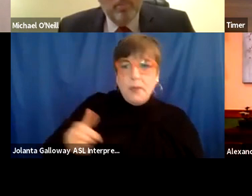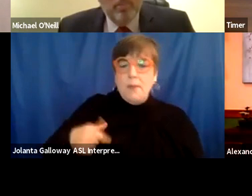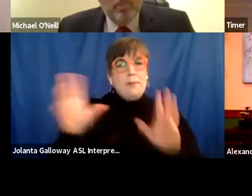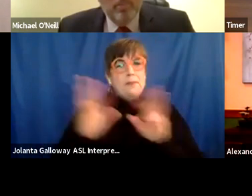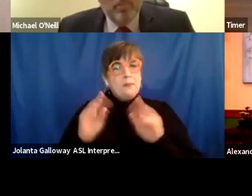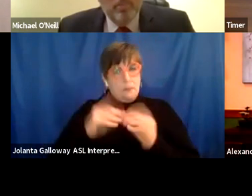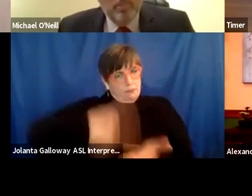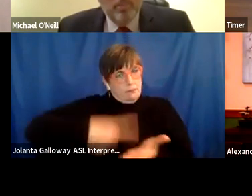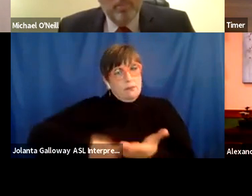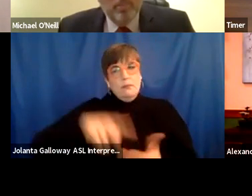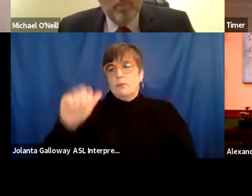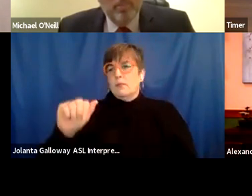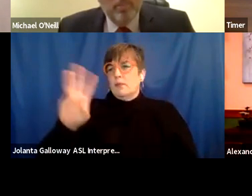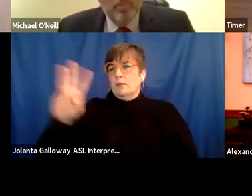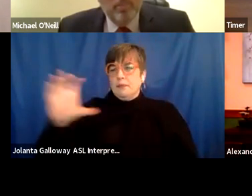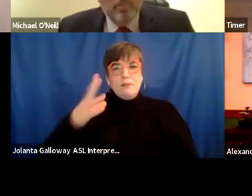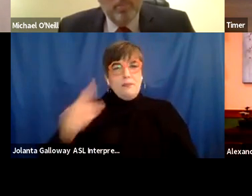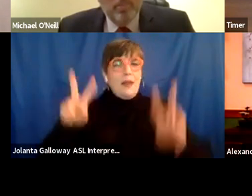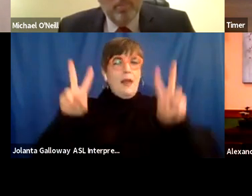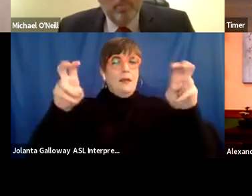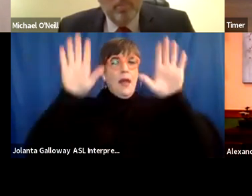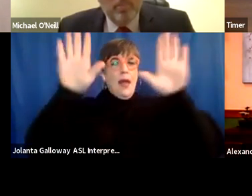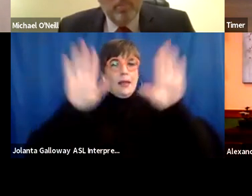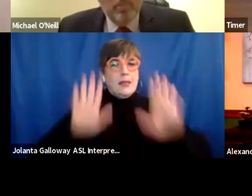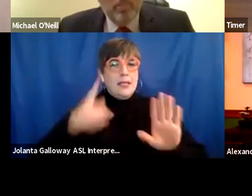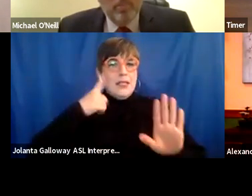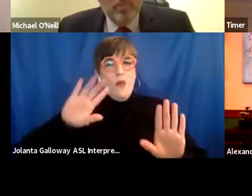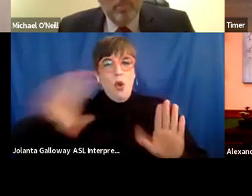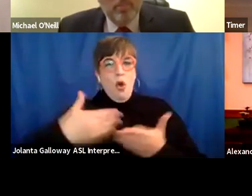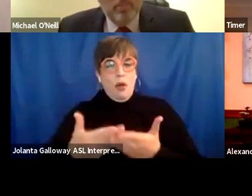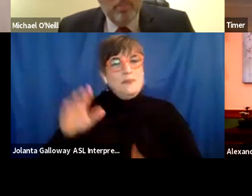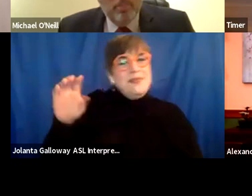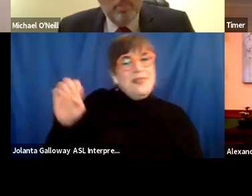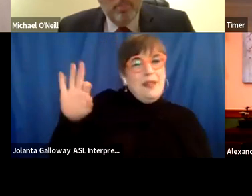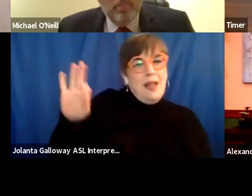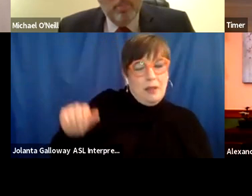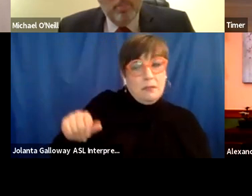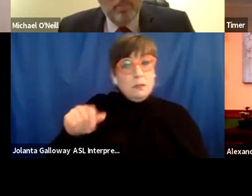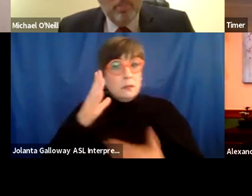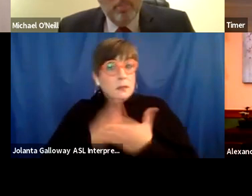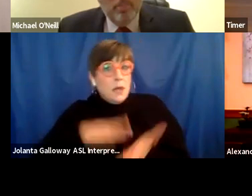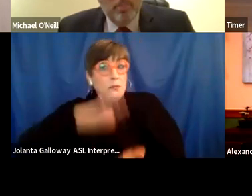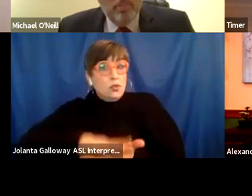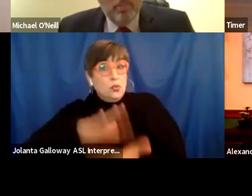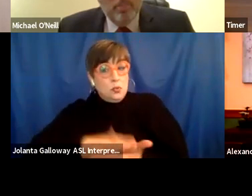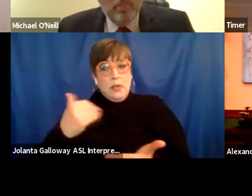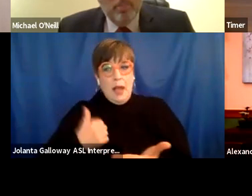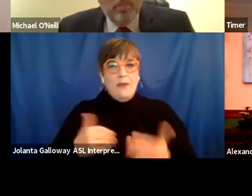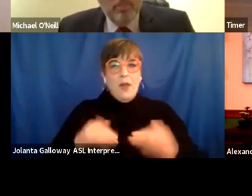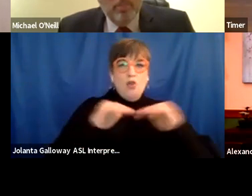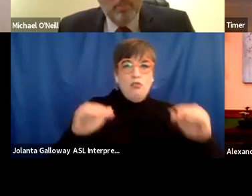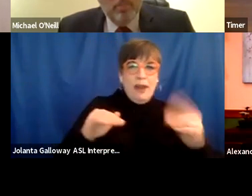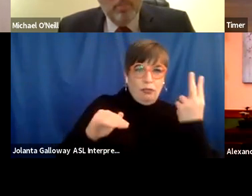AWC and Excellence for All, EFA, a program in some schools for grades 3-6.